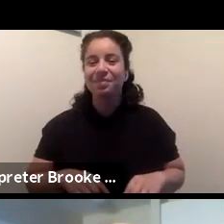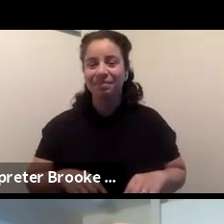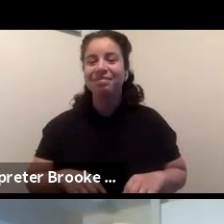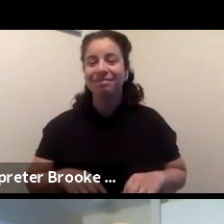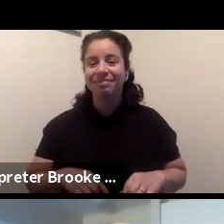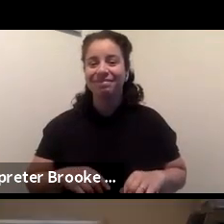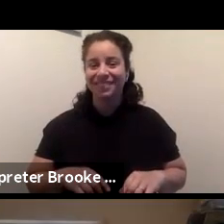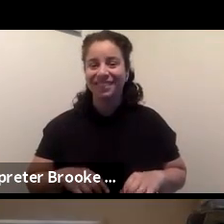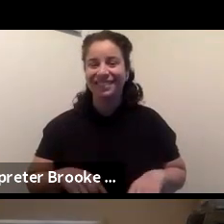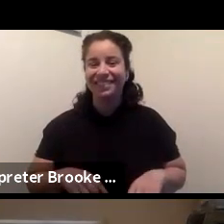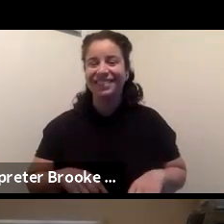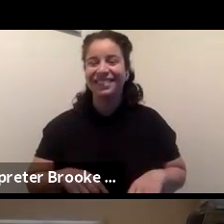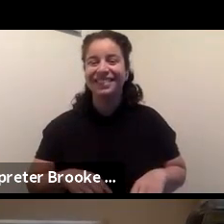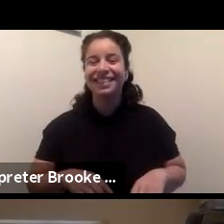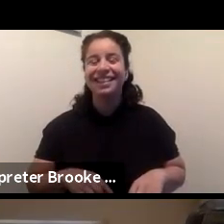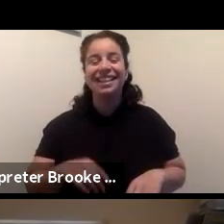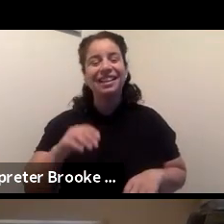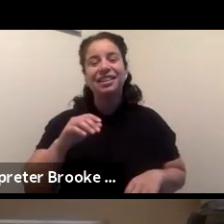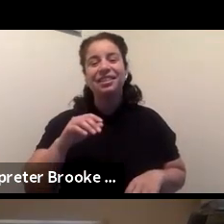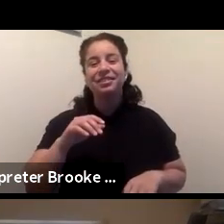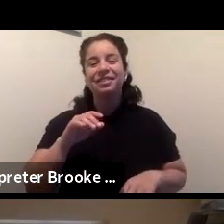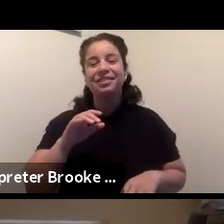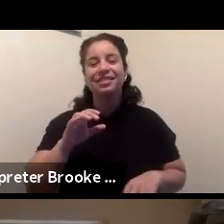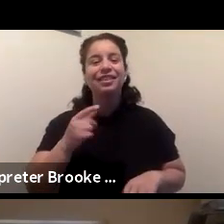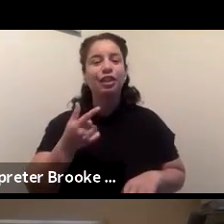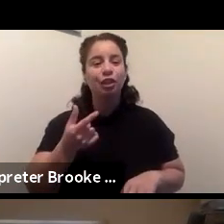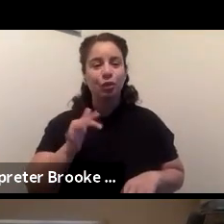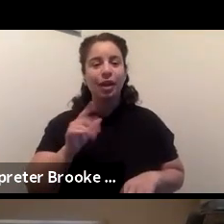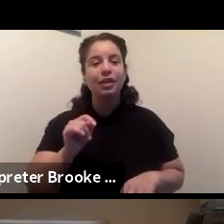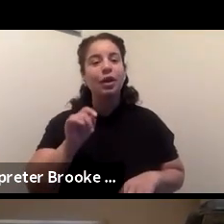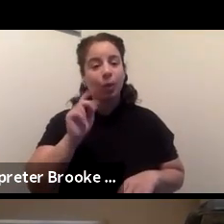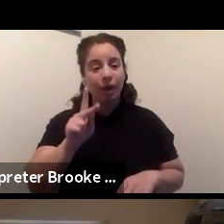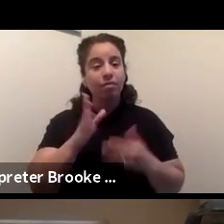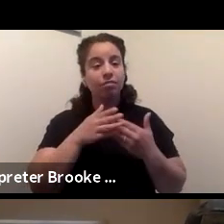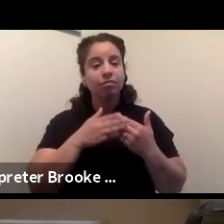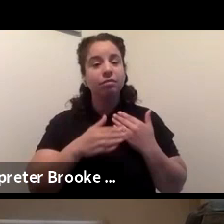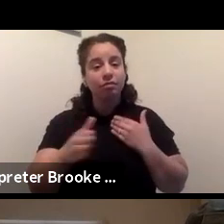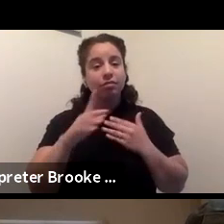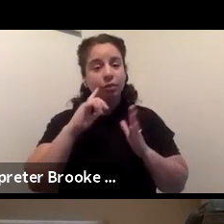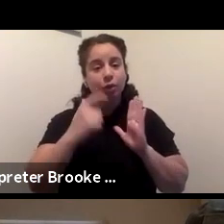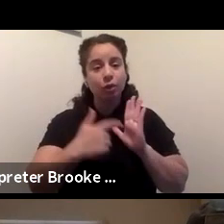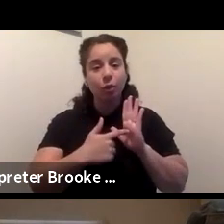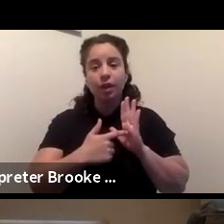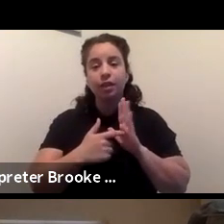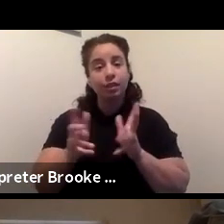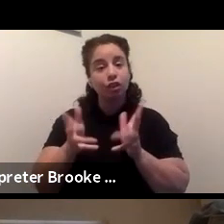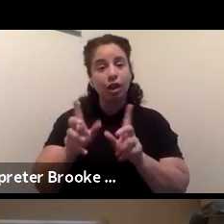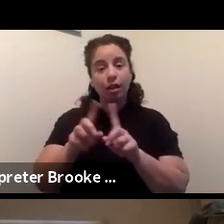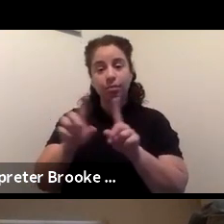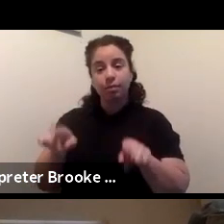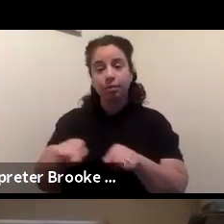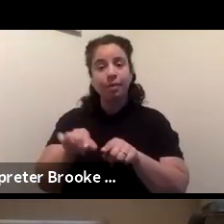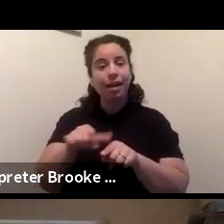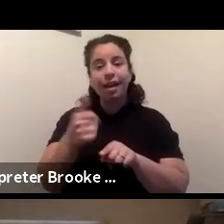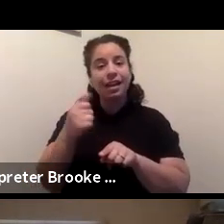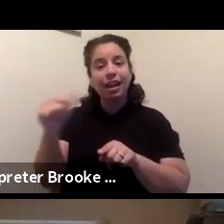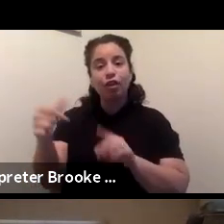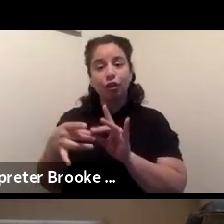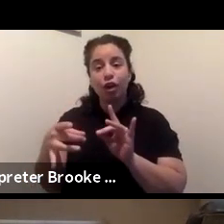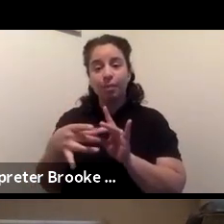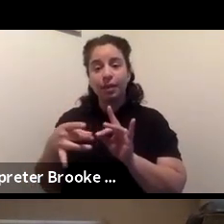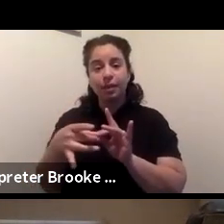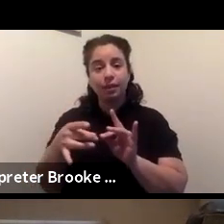Okay, and I think just going forward, if there are any more things in the chat, if any of us who do